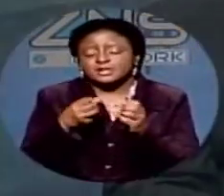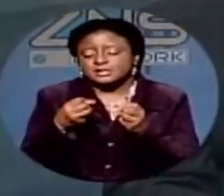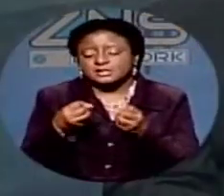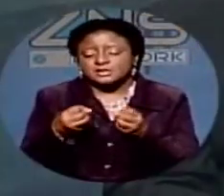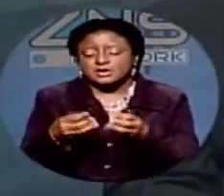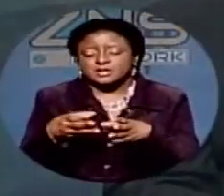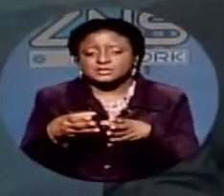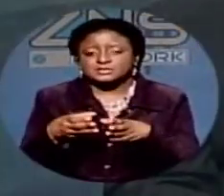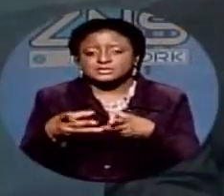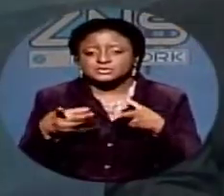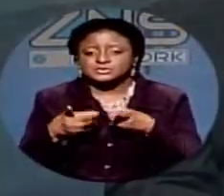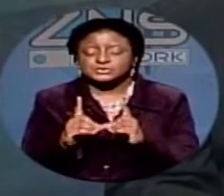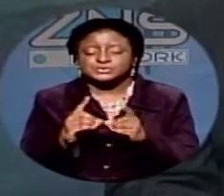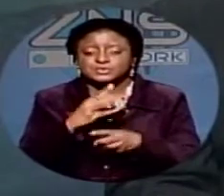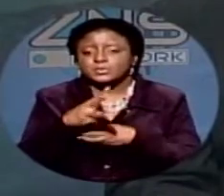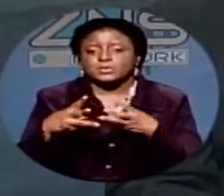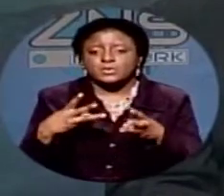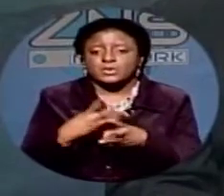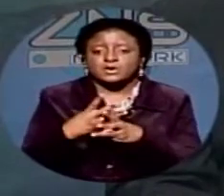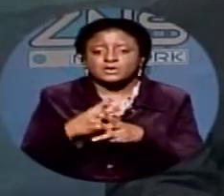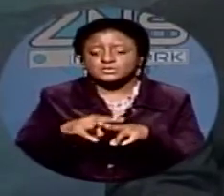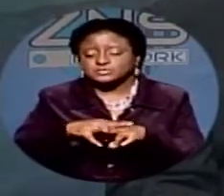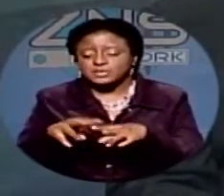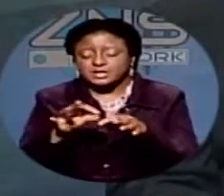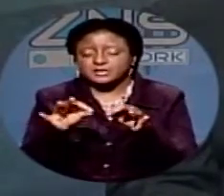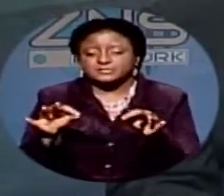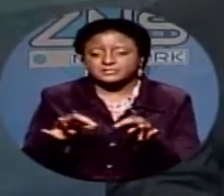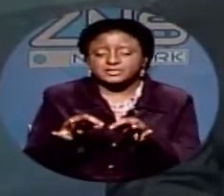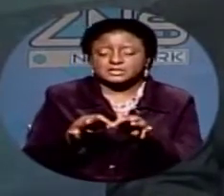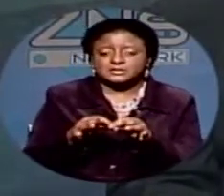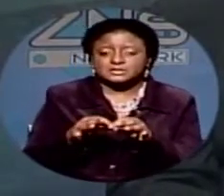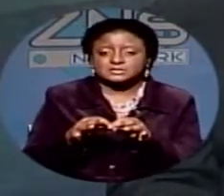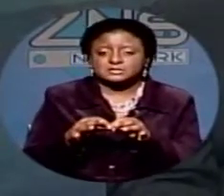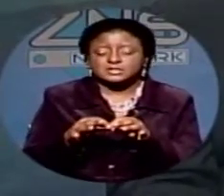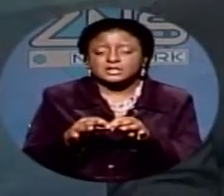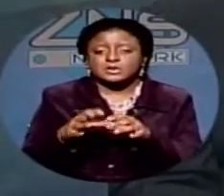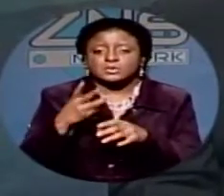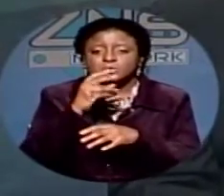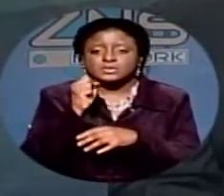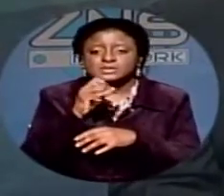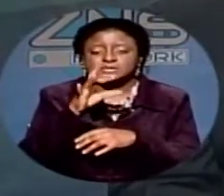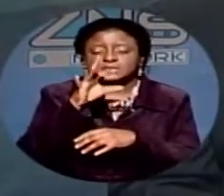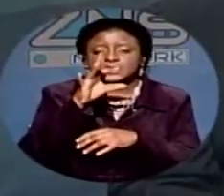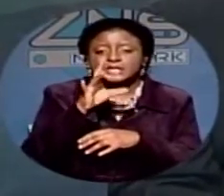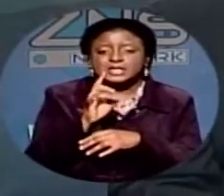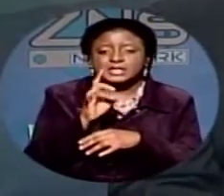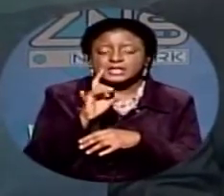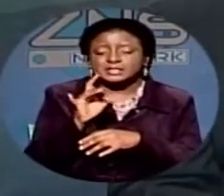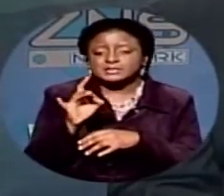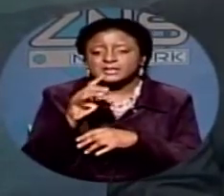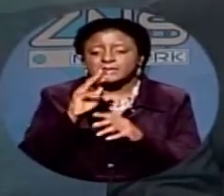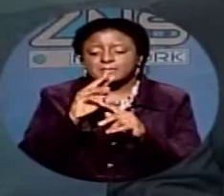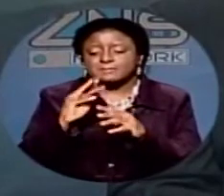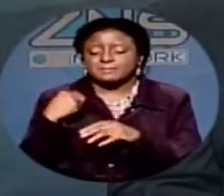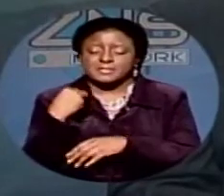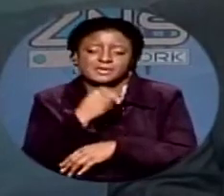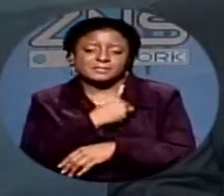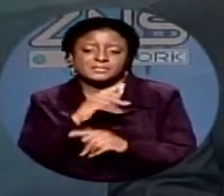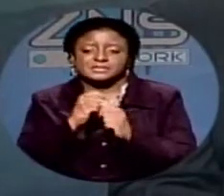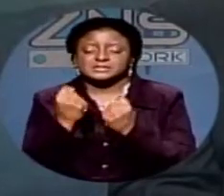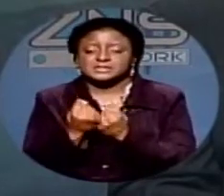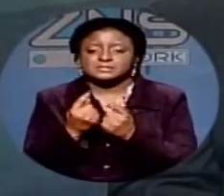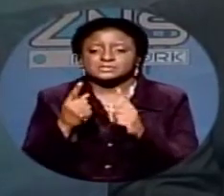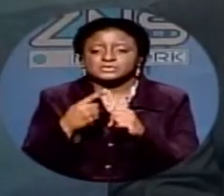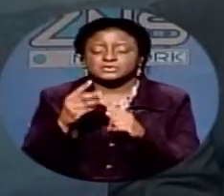of our World Track and Field team was our 8-member team to the 4th Commonwealth Games. Now, even though the Bahamas failed to collect a medal, former world